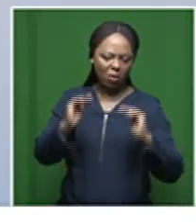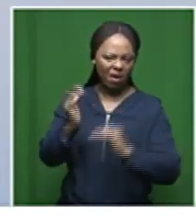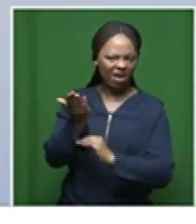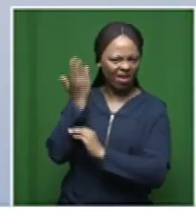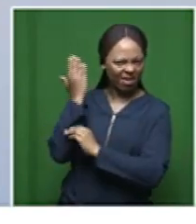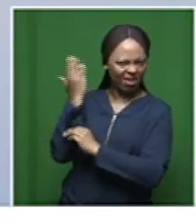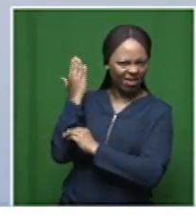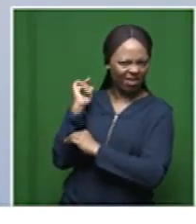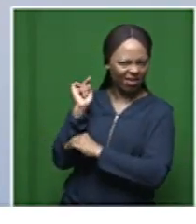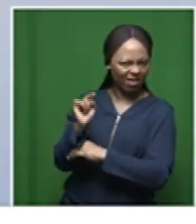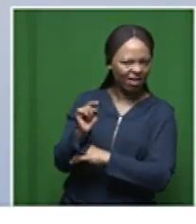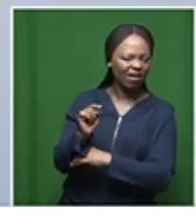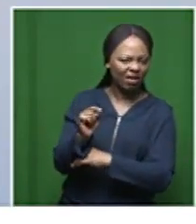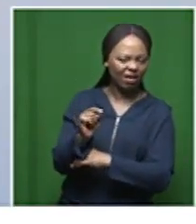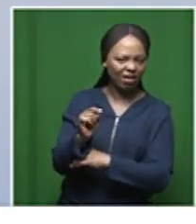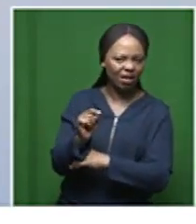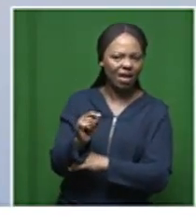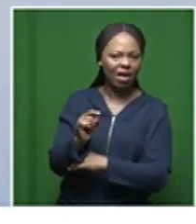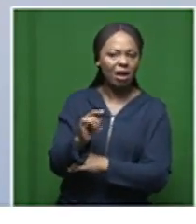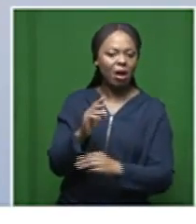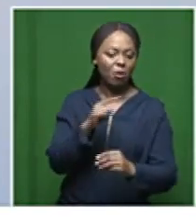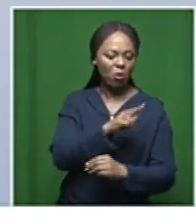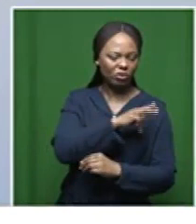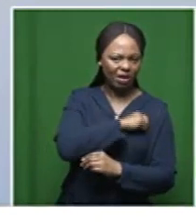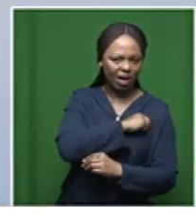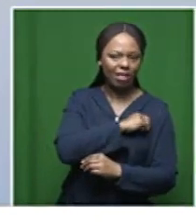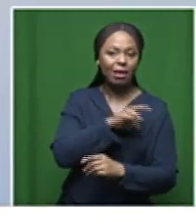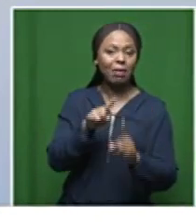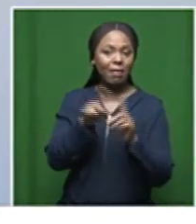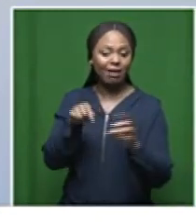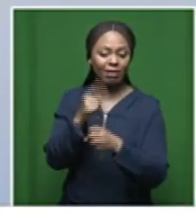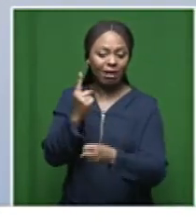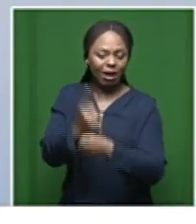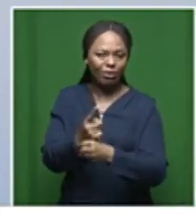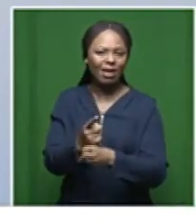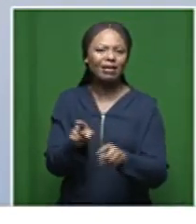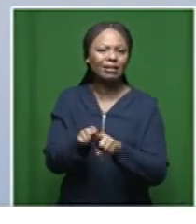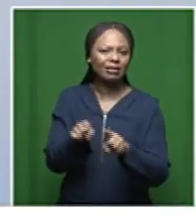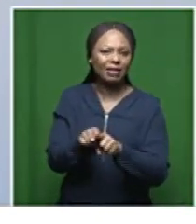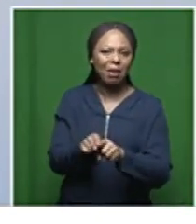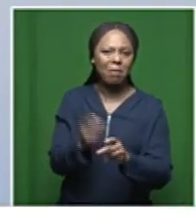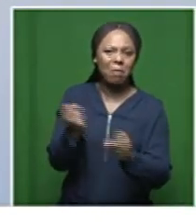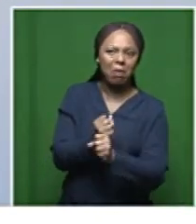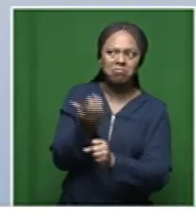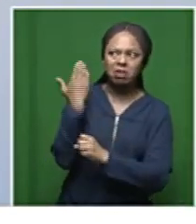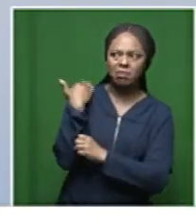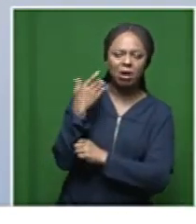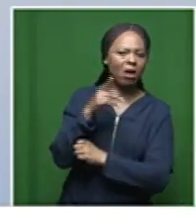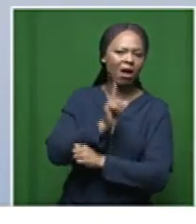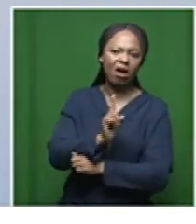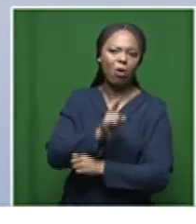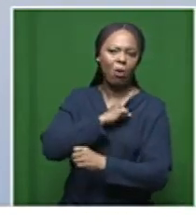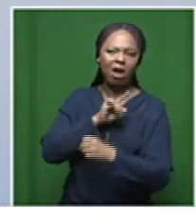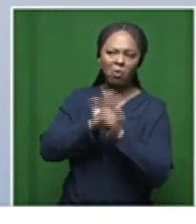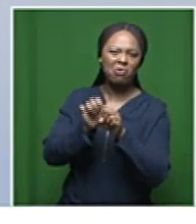with provinces such as KwaZulu-Natal. But even in Gauteng, we're really not where we used to be prior to the COVID pandemic. We're